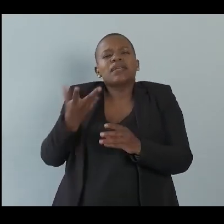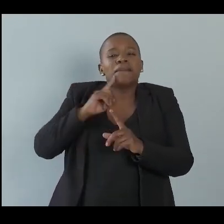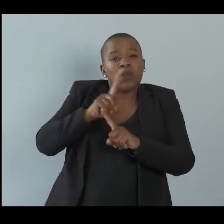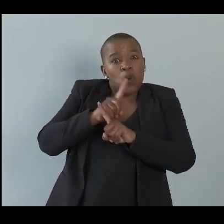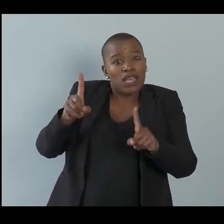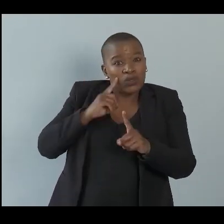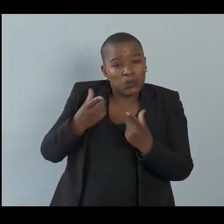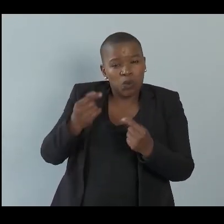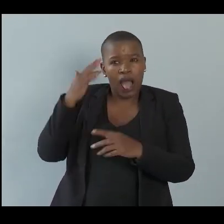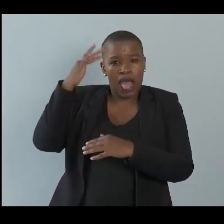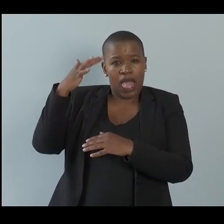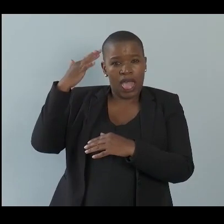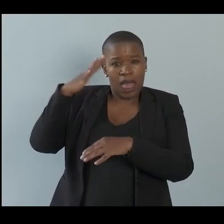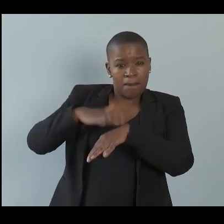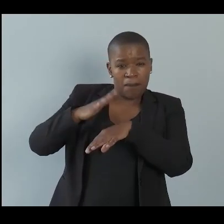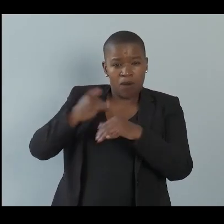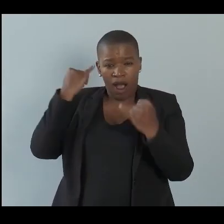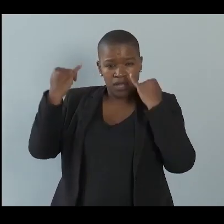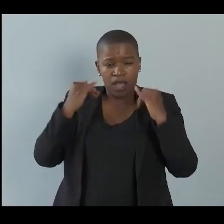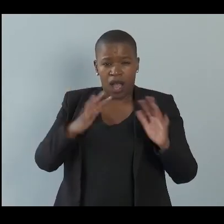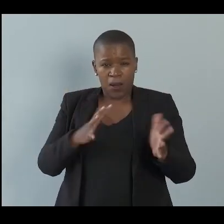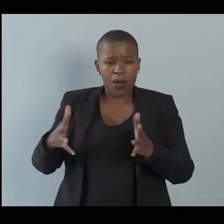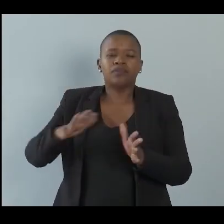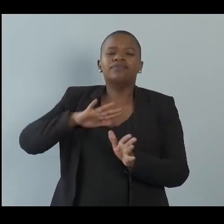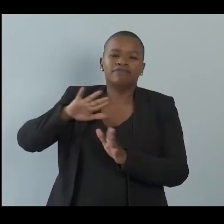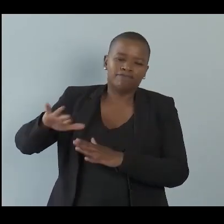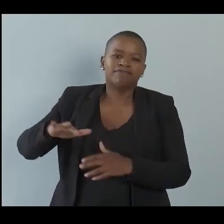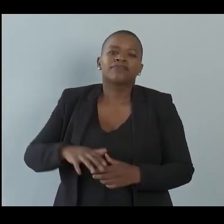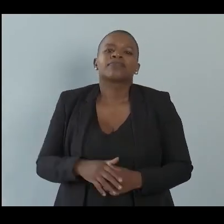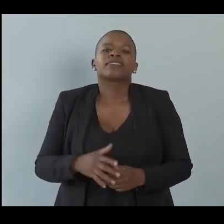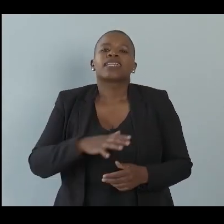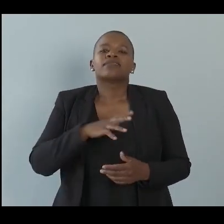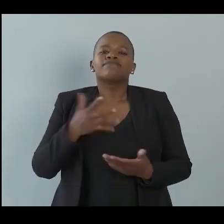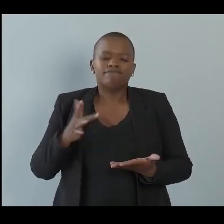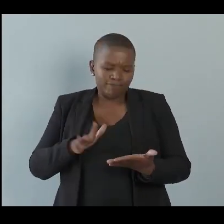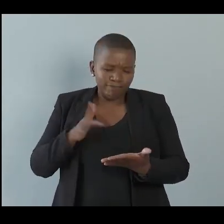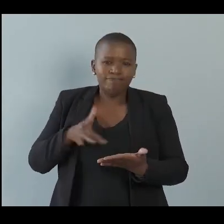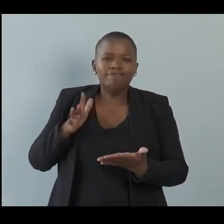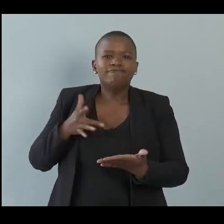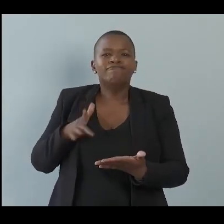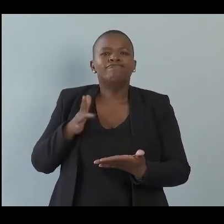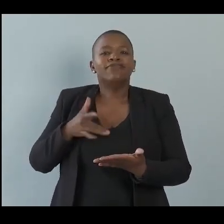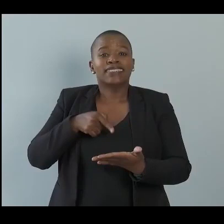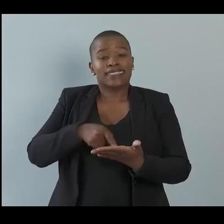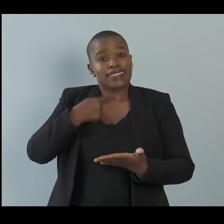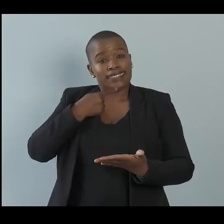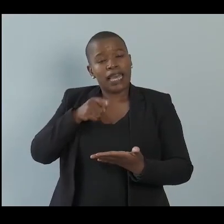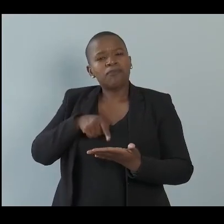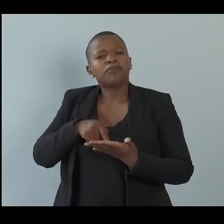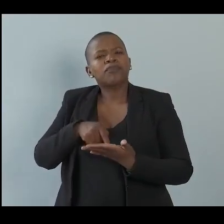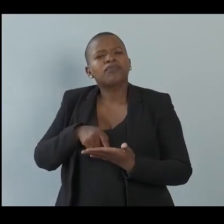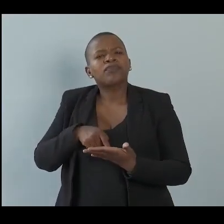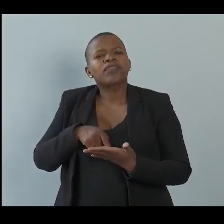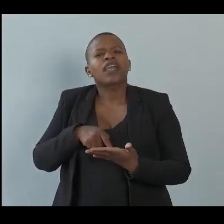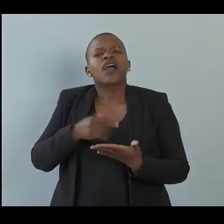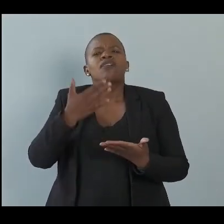as aggressively as we can. Another one for you, Carl. Chris Logan from Opportune, again saying thanks for the